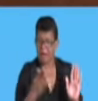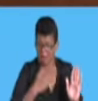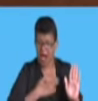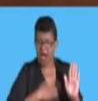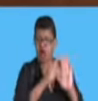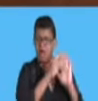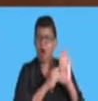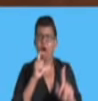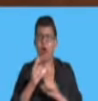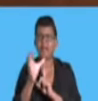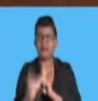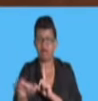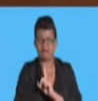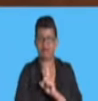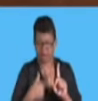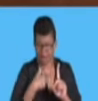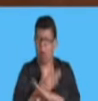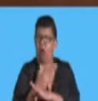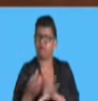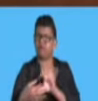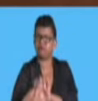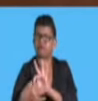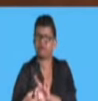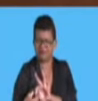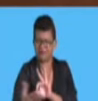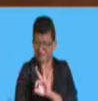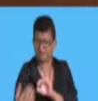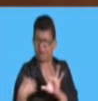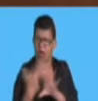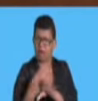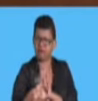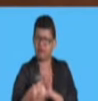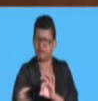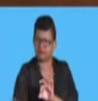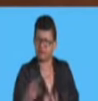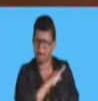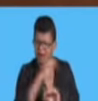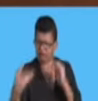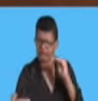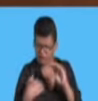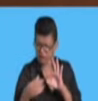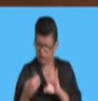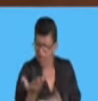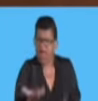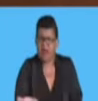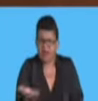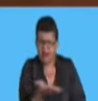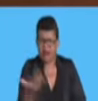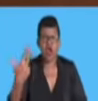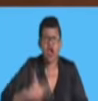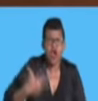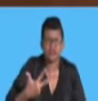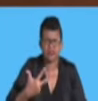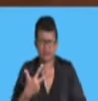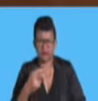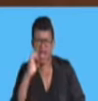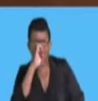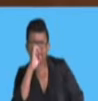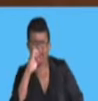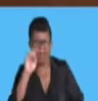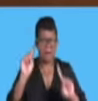to maintain calm and restore order in a country hurting with race feelings. I commend the senior officers